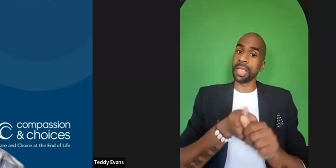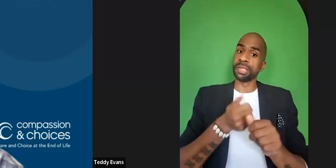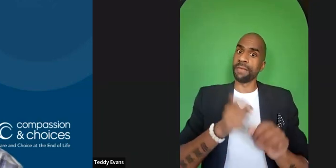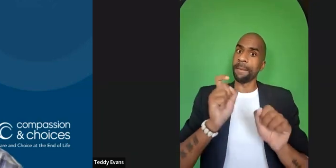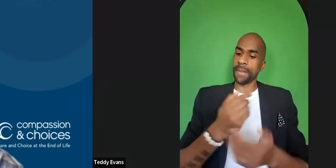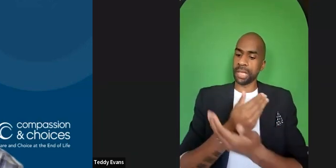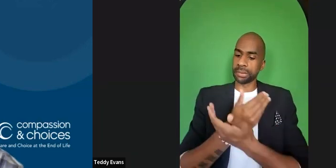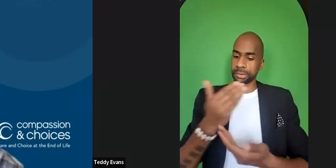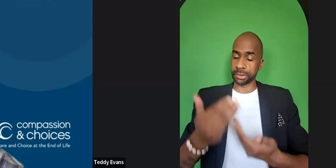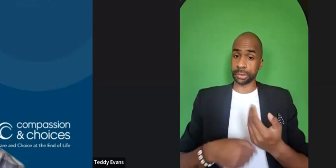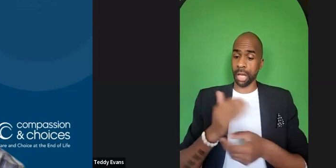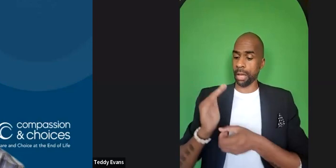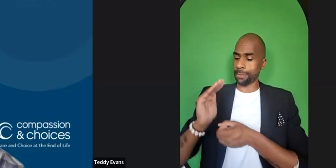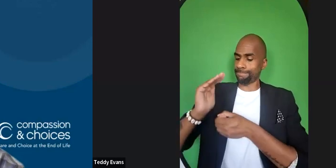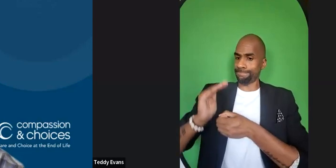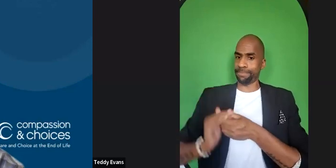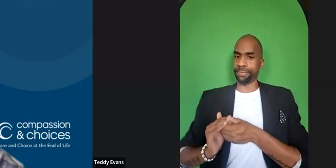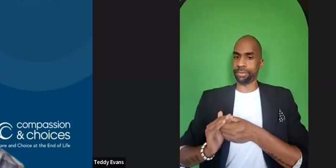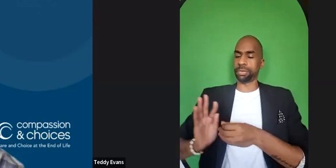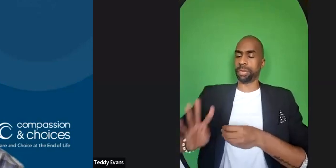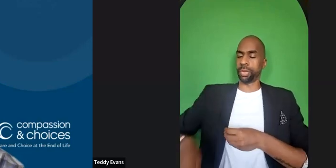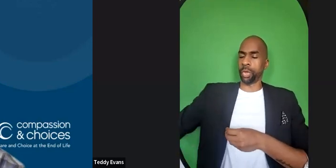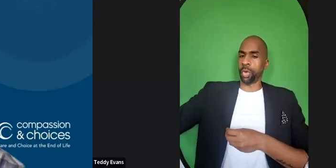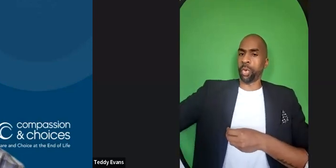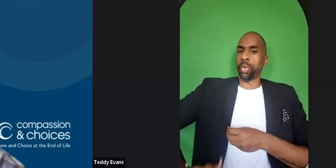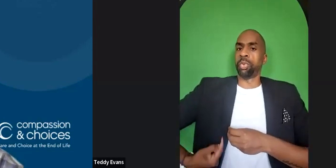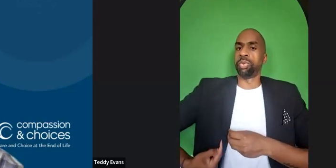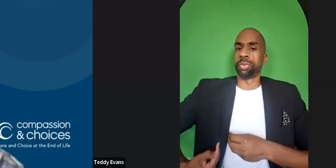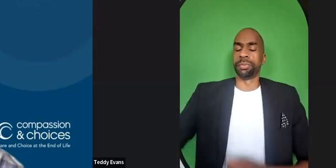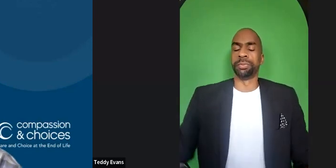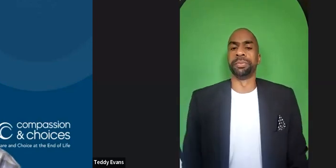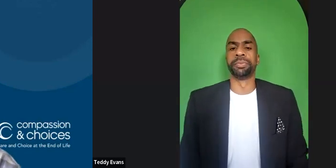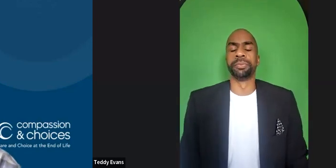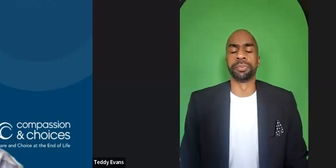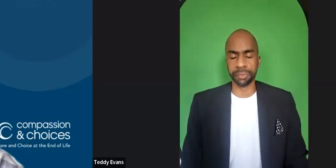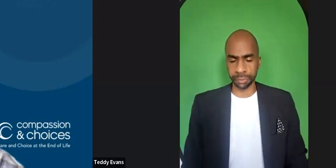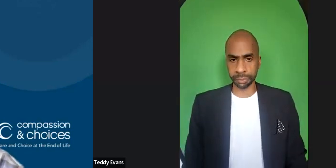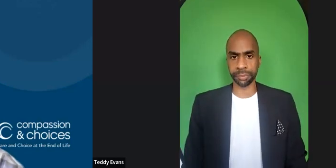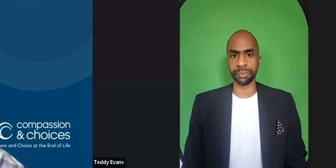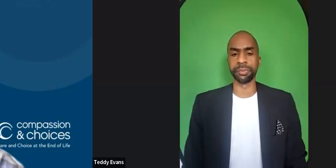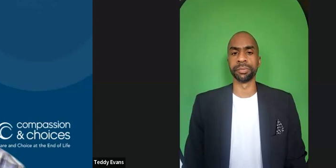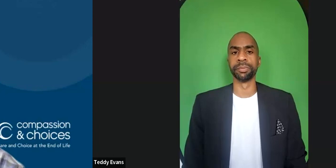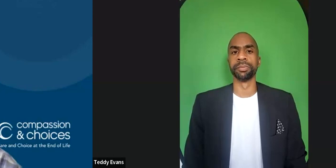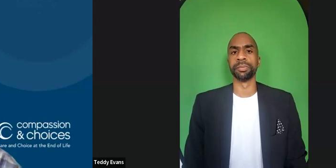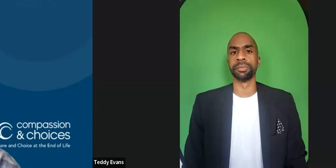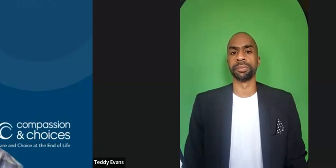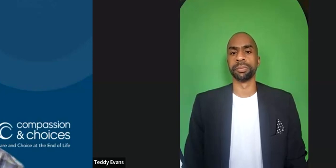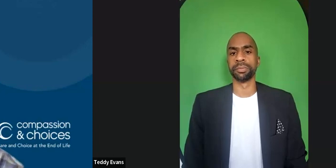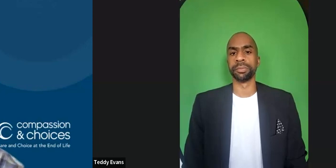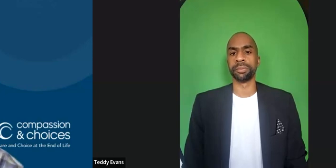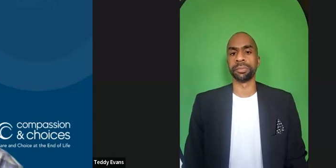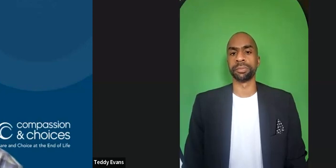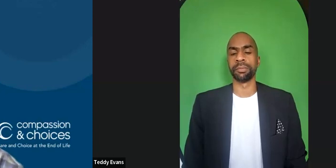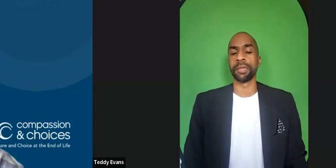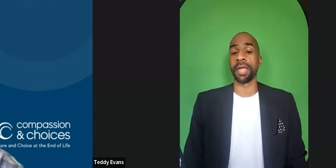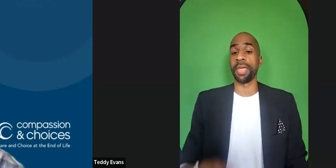hand dexterity to be able to plunge that plunger again. And the fascinating issue is the mucosa